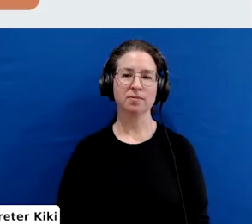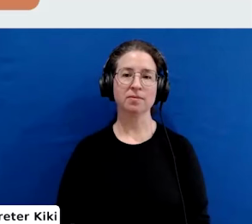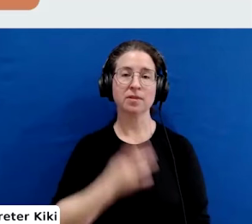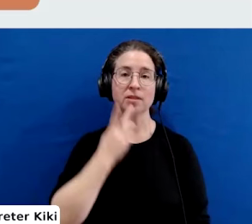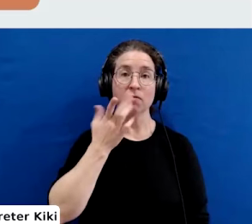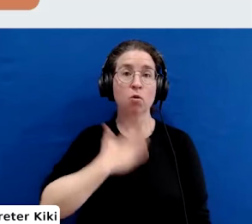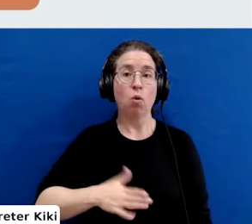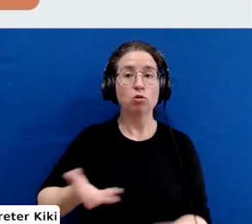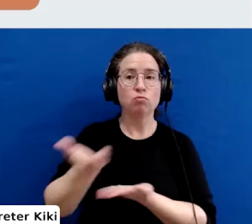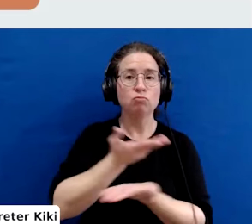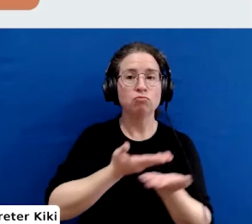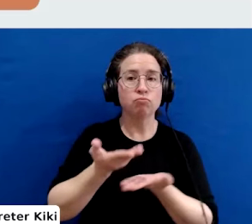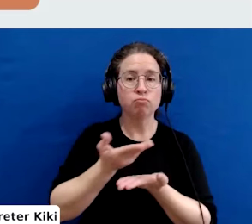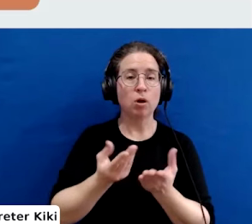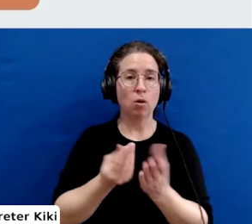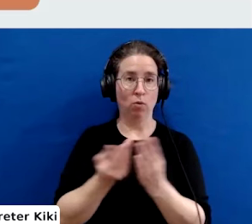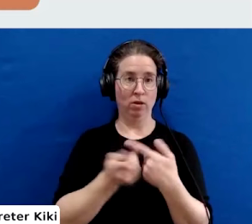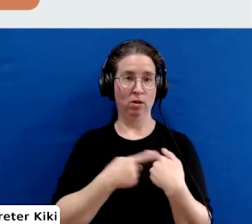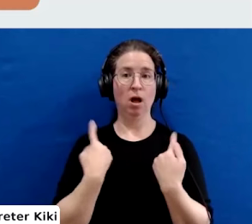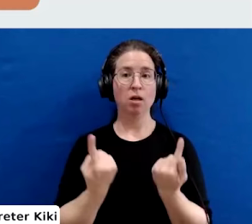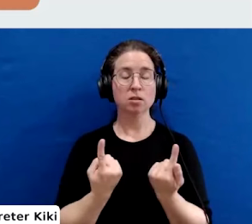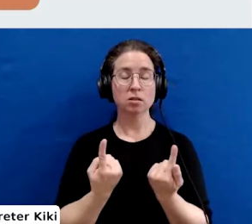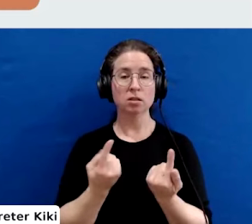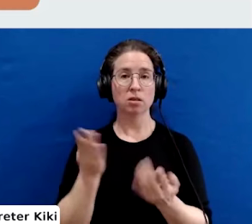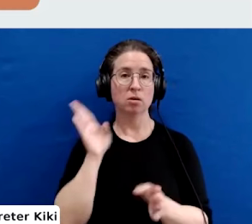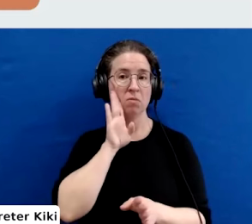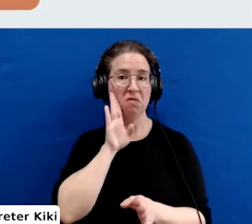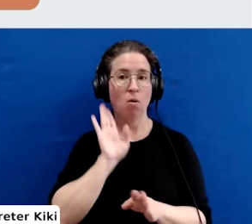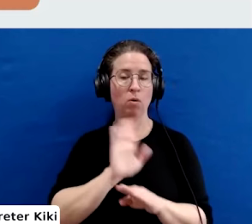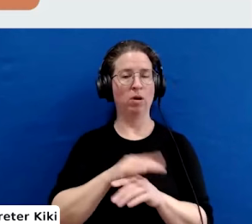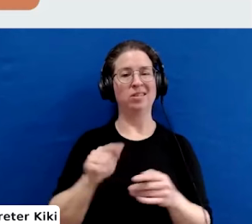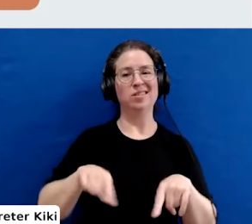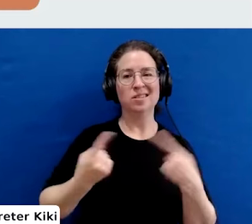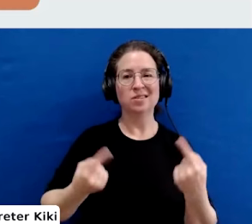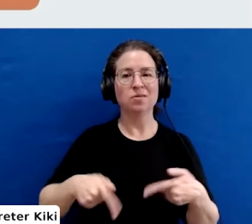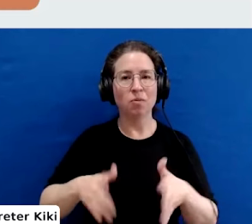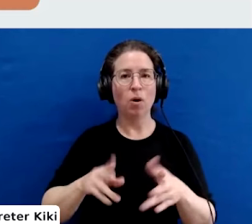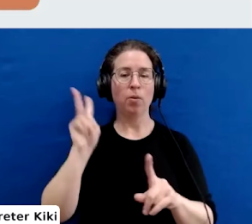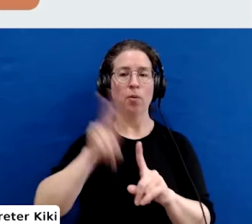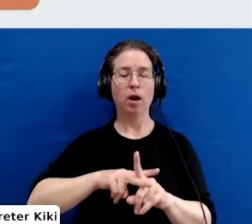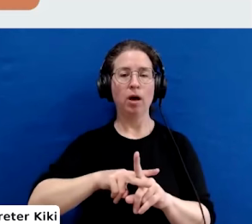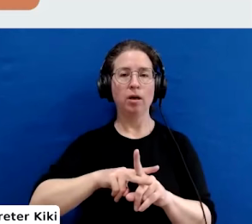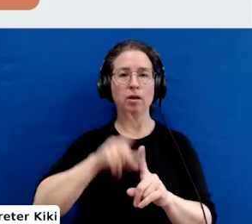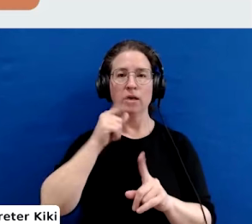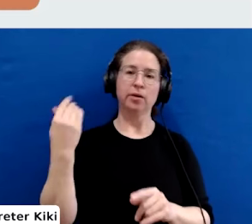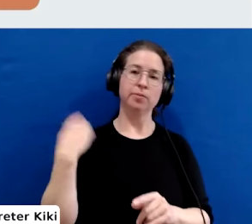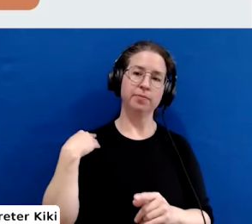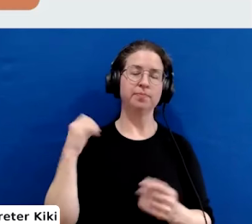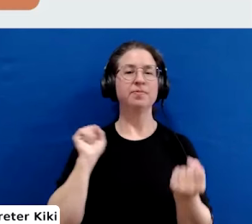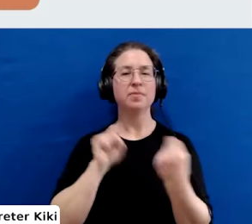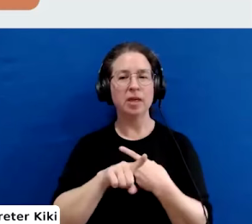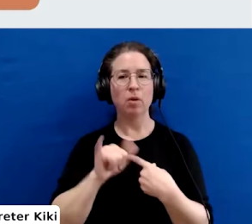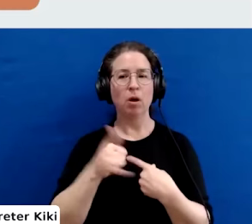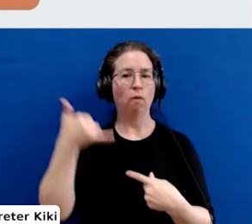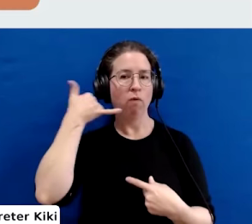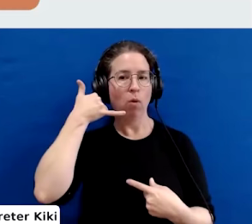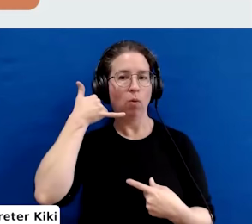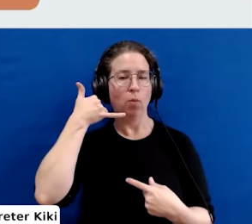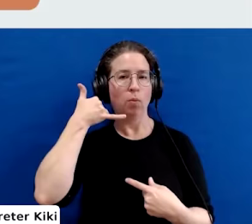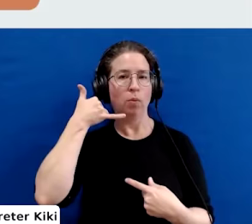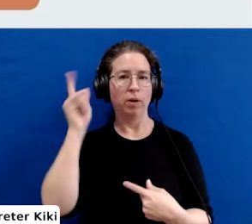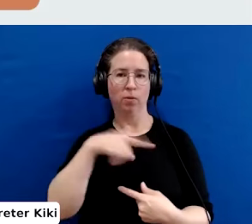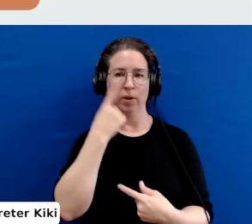discuss alternative modes of submission, you can contact the Elevate team by email or phone, and we can figure a way to help you